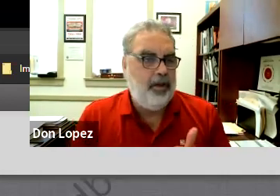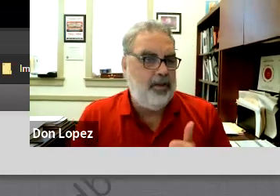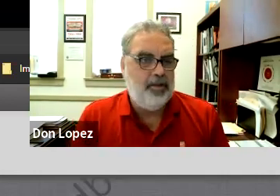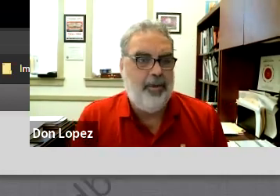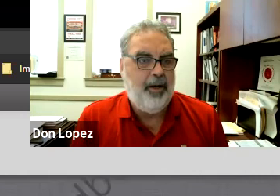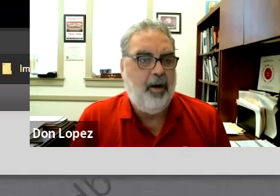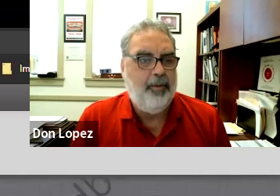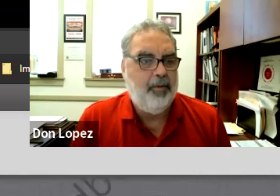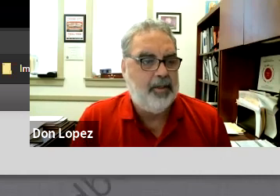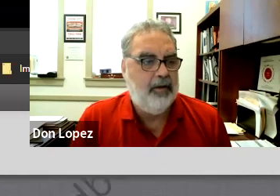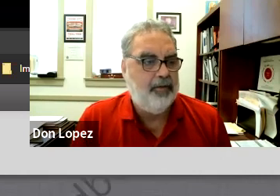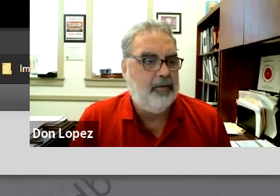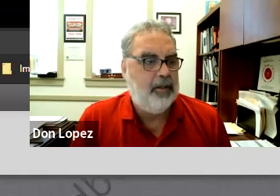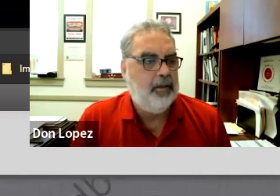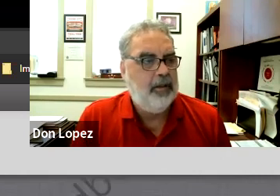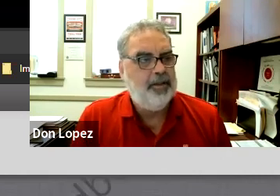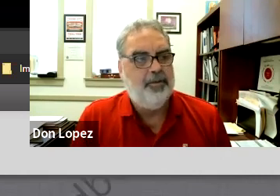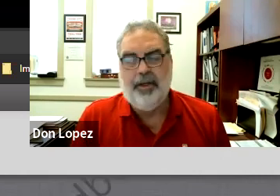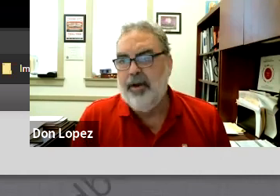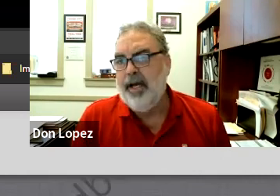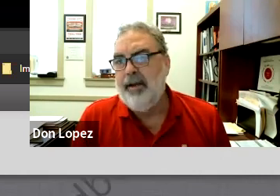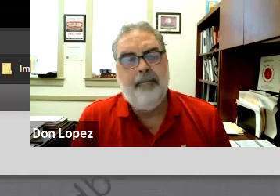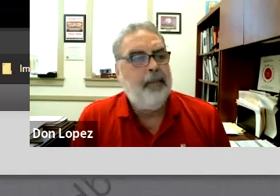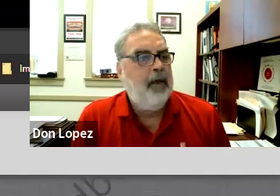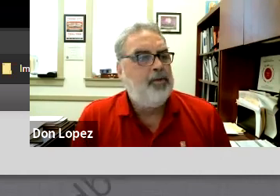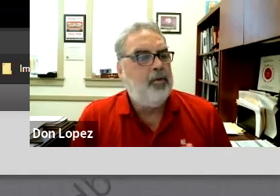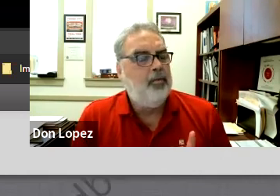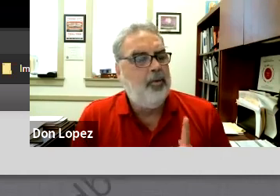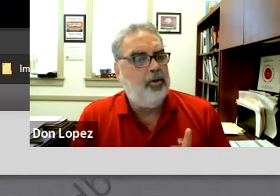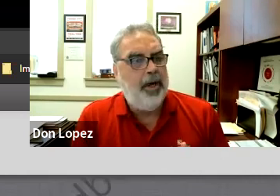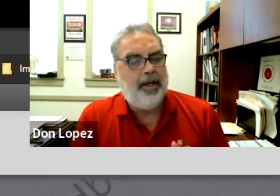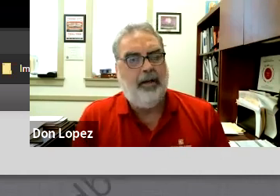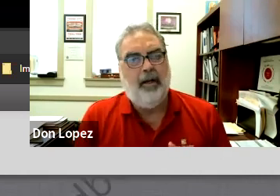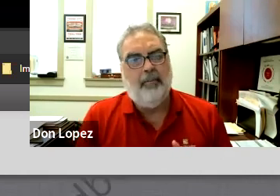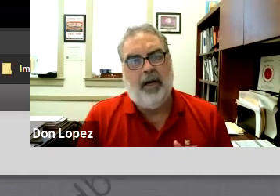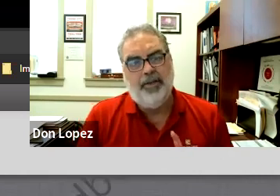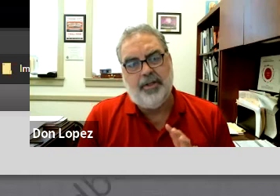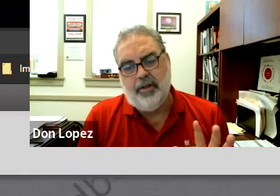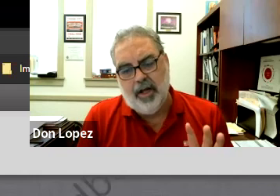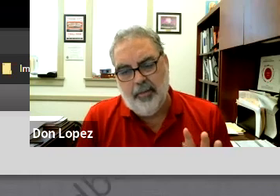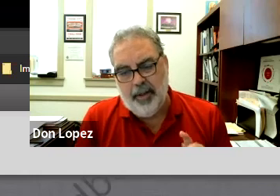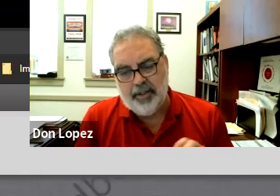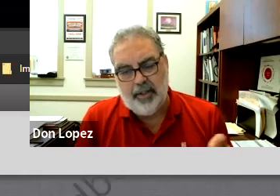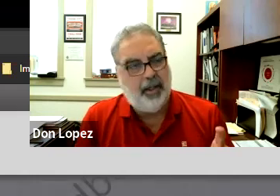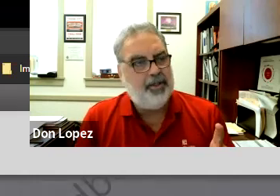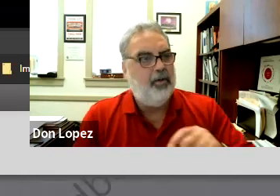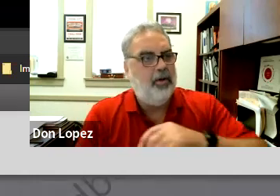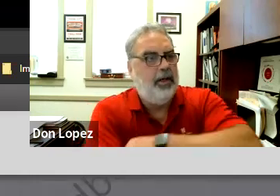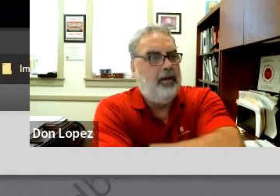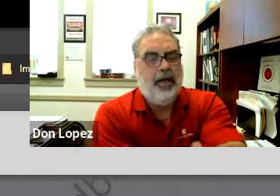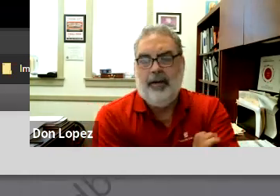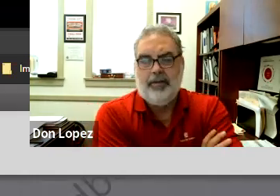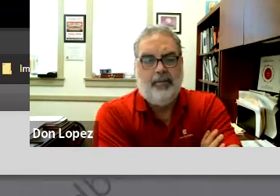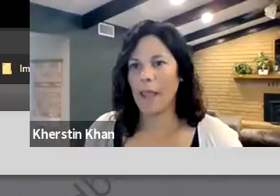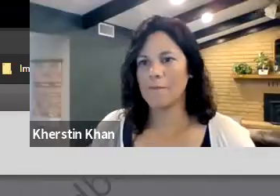is willing to jump in and help you with stuff. So she's really great at it. So real quick, I'll just get a couple minutes and I'm gonna let you go